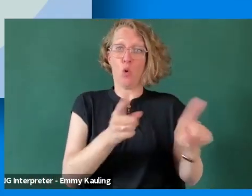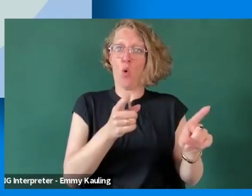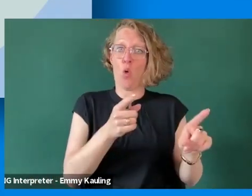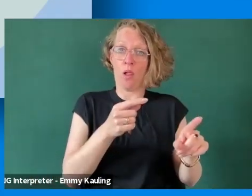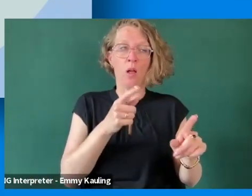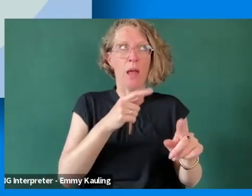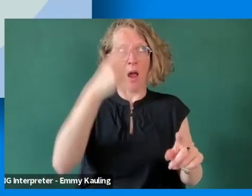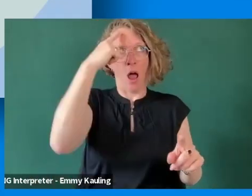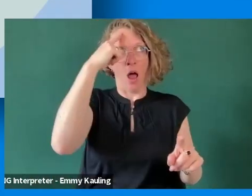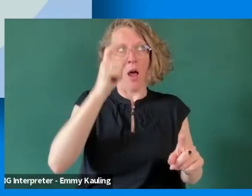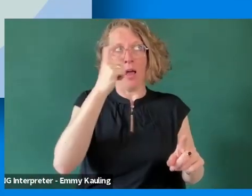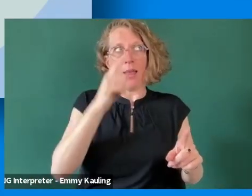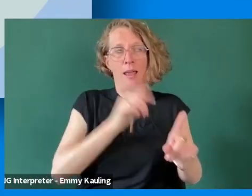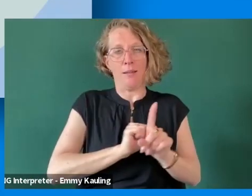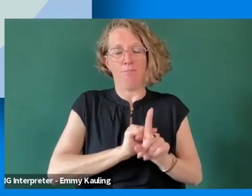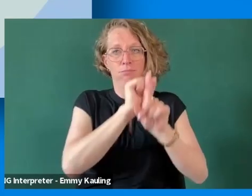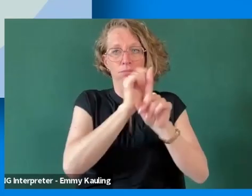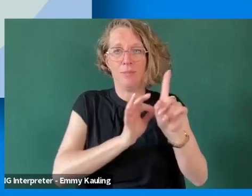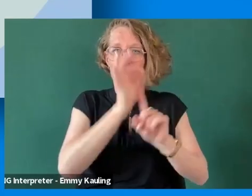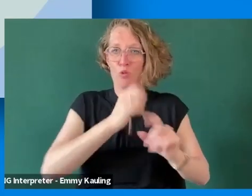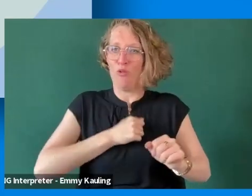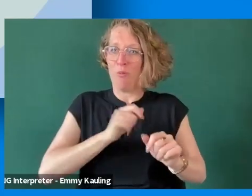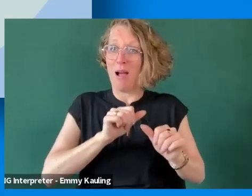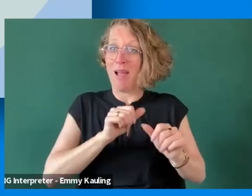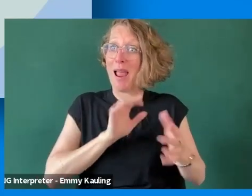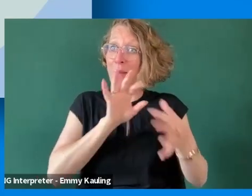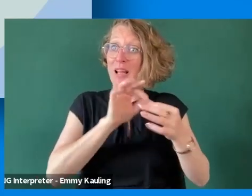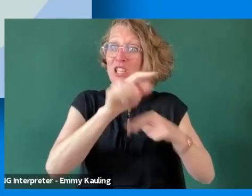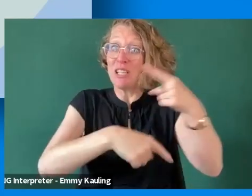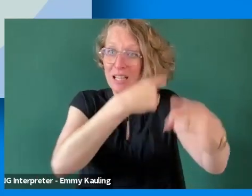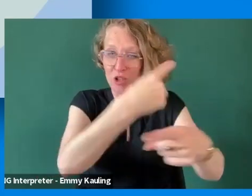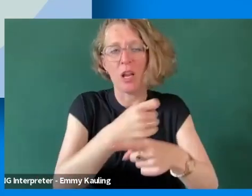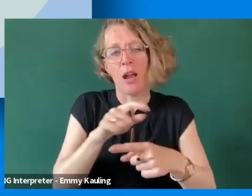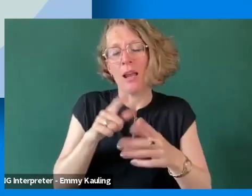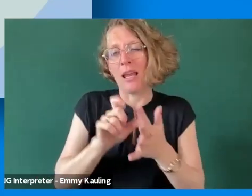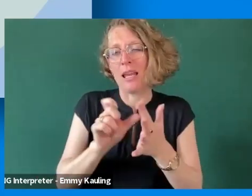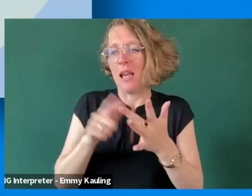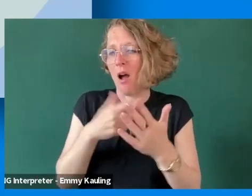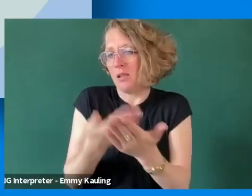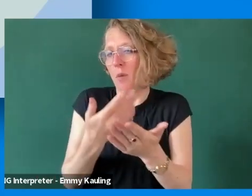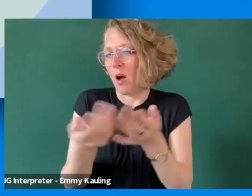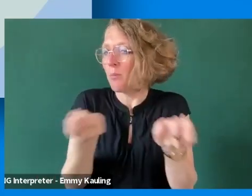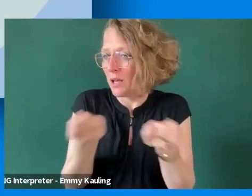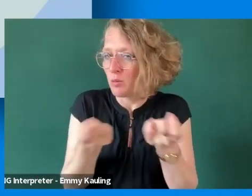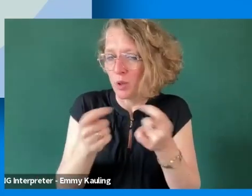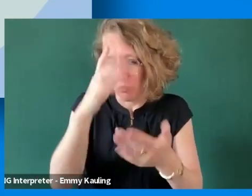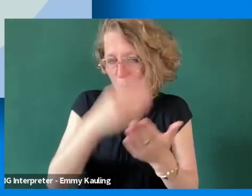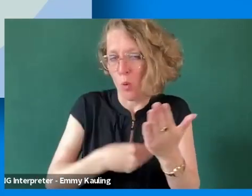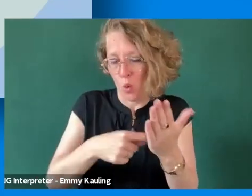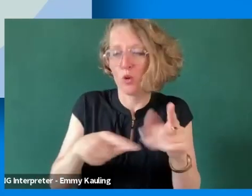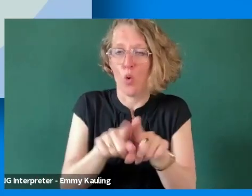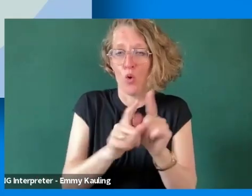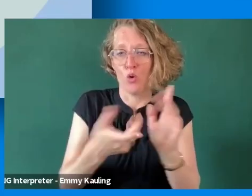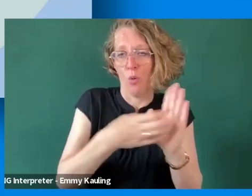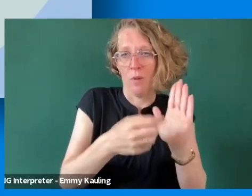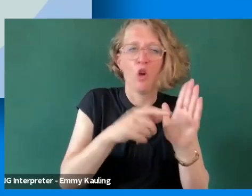previous rounds, which again is one of the things that we refer to in the EDI demand management report on not just longer